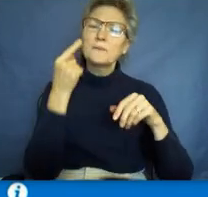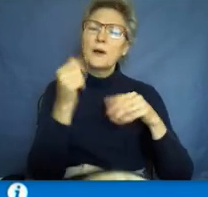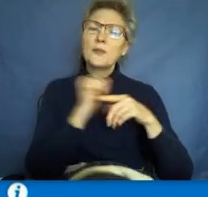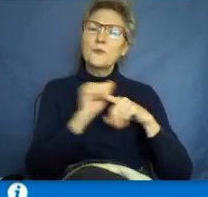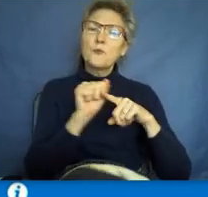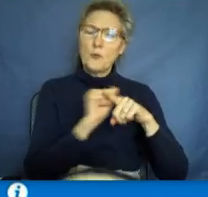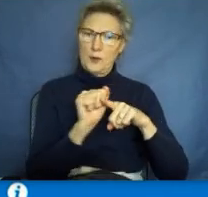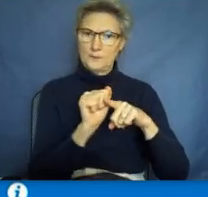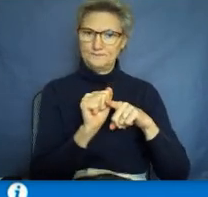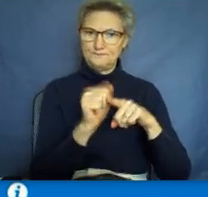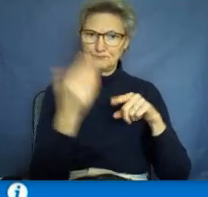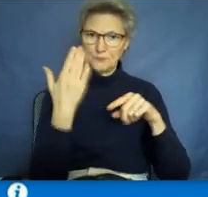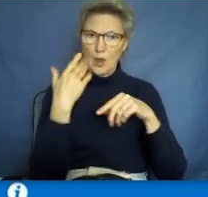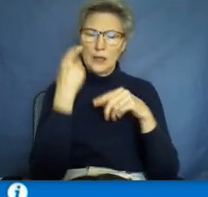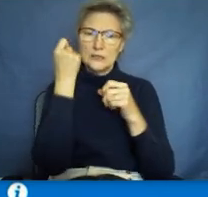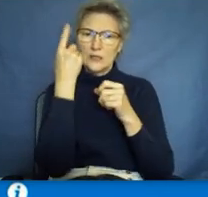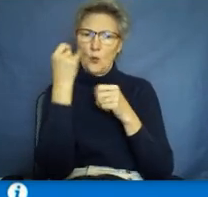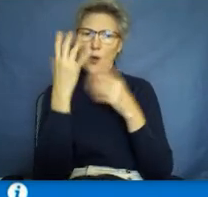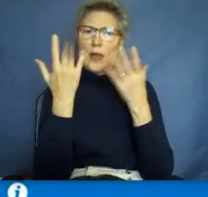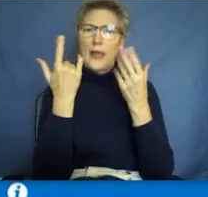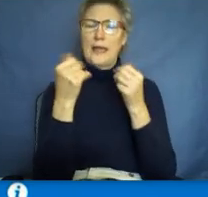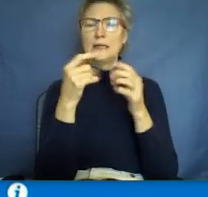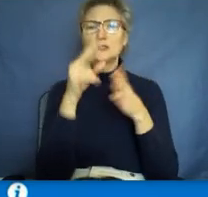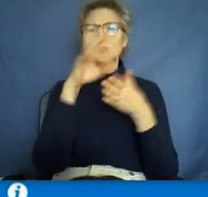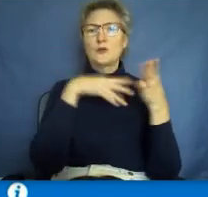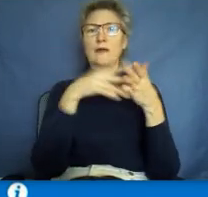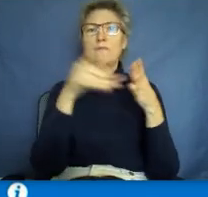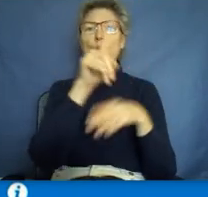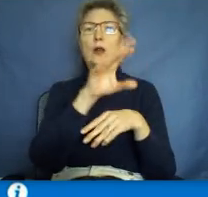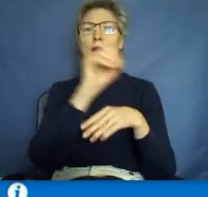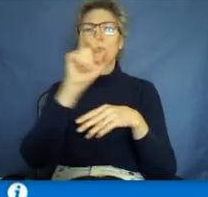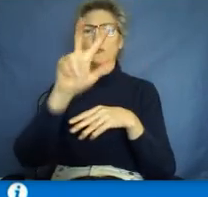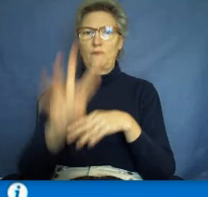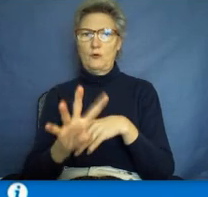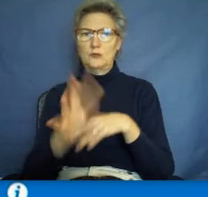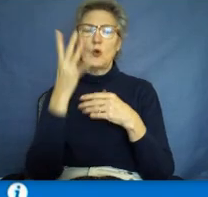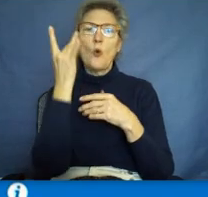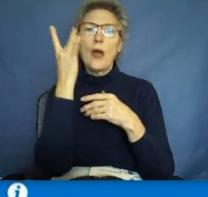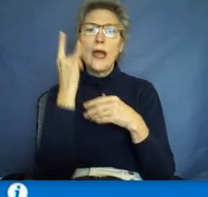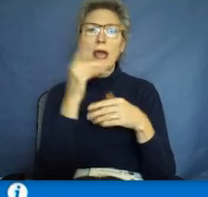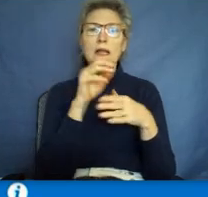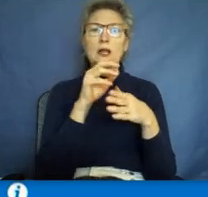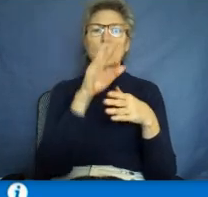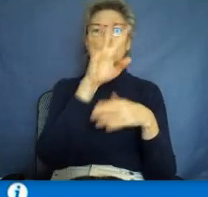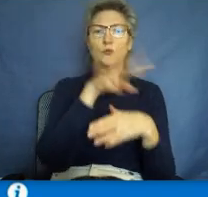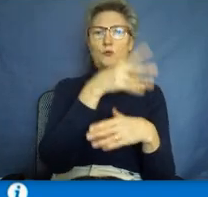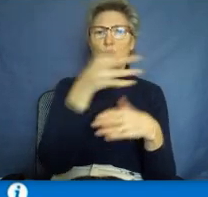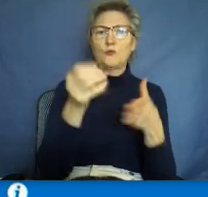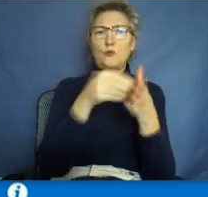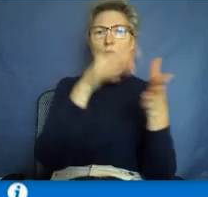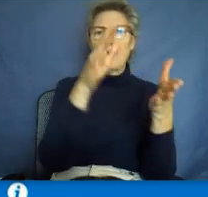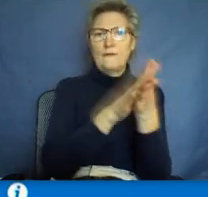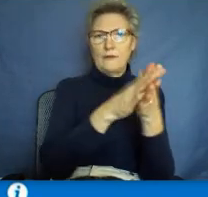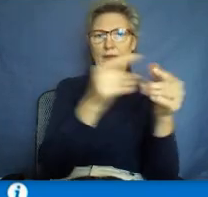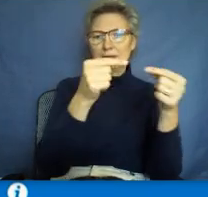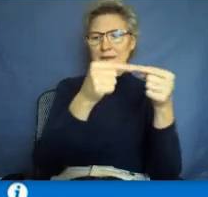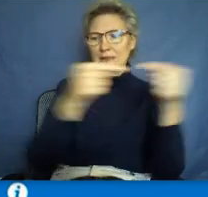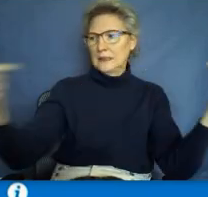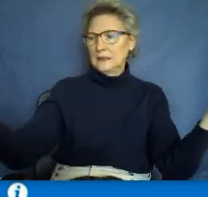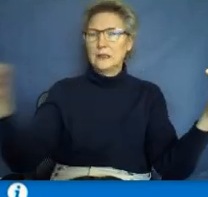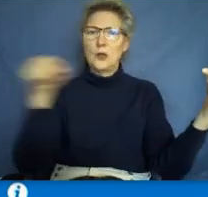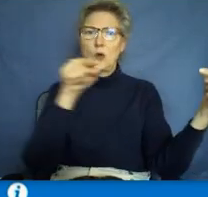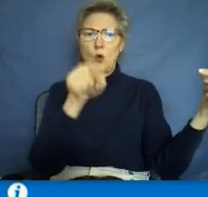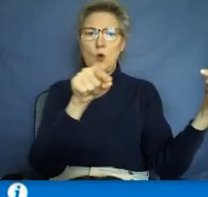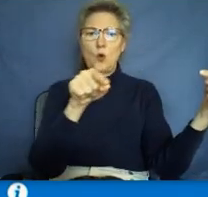1/4? And now I'm thinking I did 1/4 because I want to understand that these are all 1/4 increments apart from each other. I'm